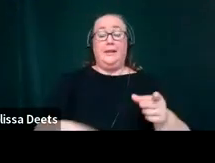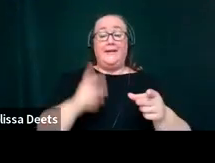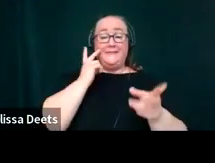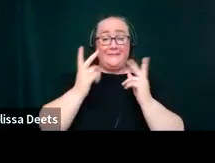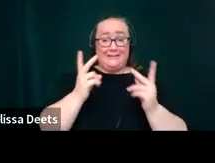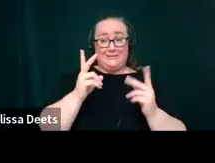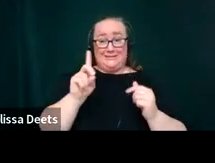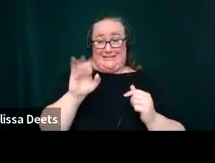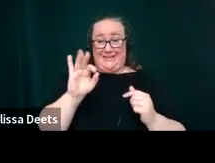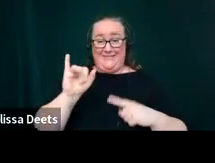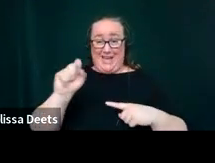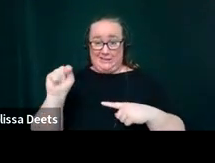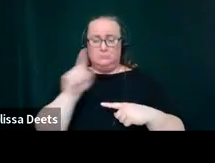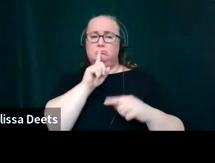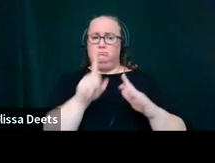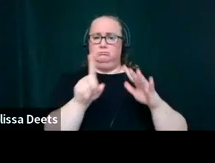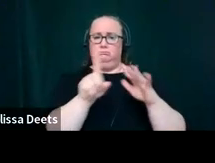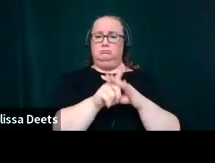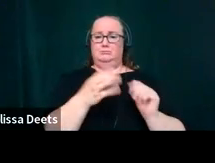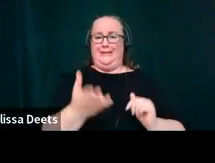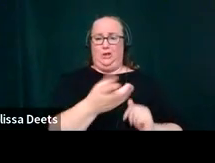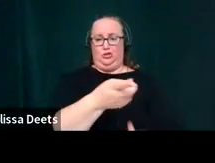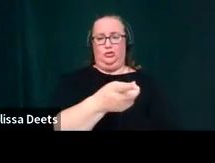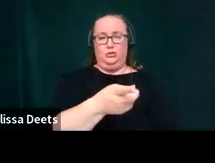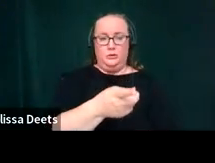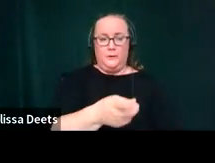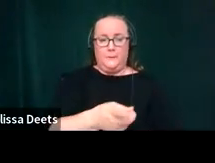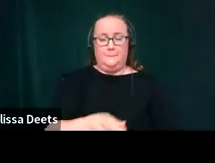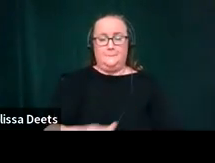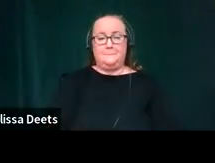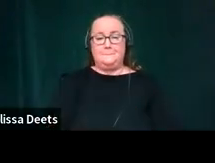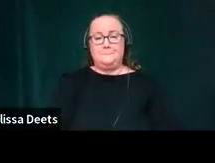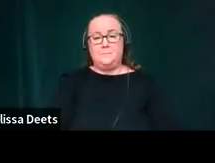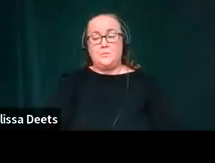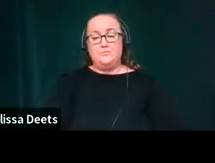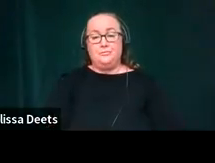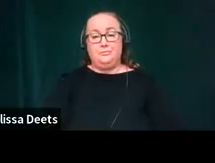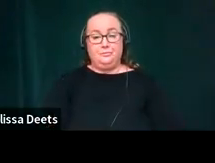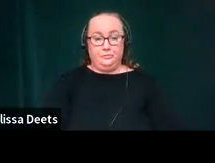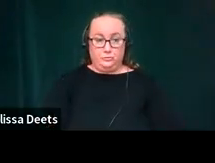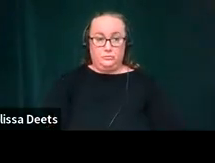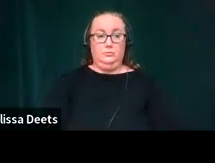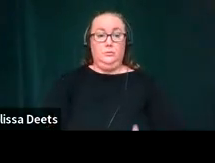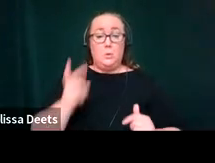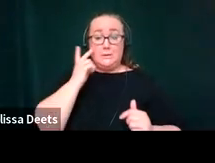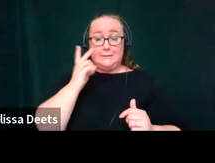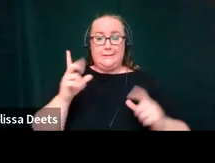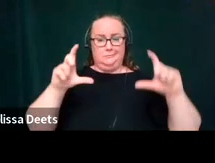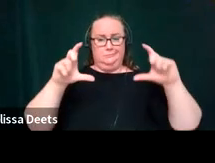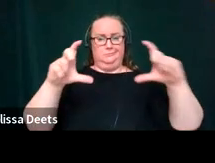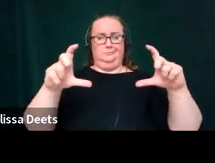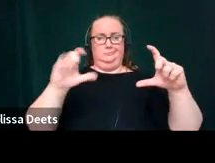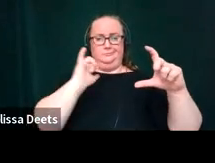this photograph, which you can see. My slide shows a defect that respects